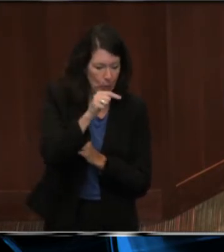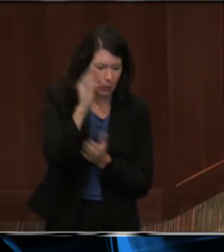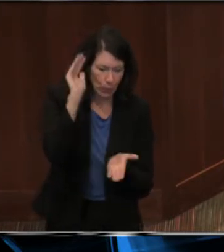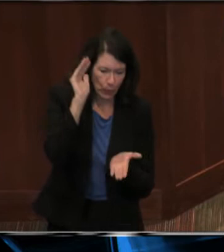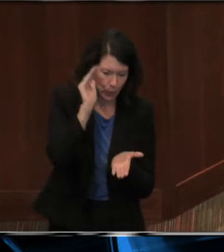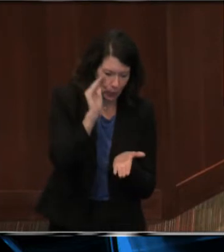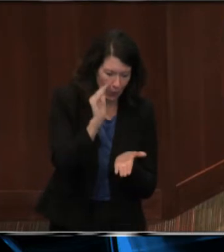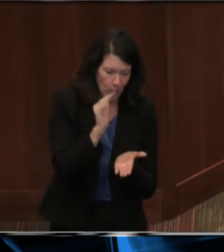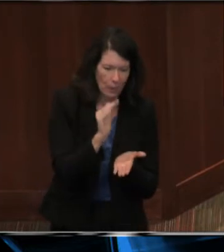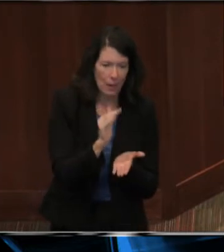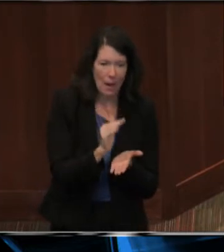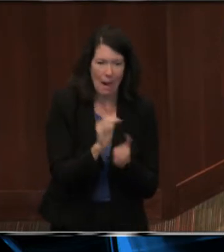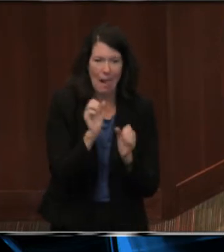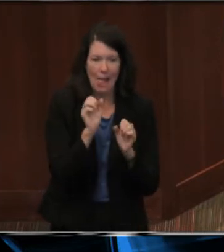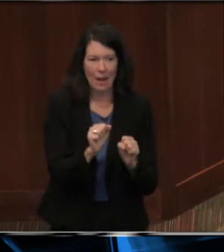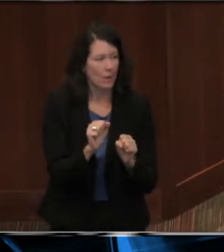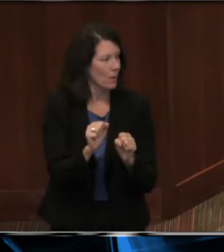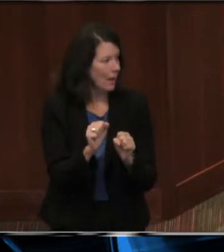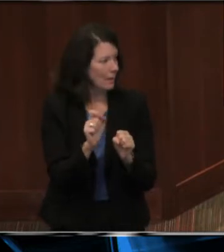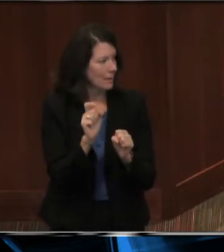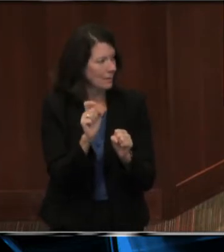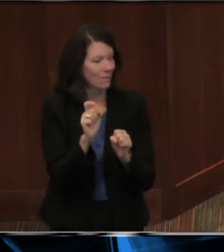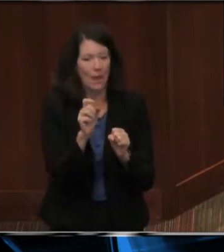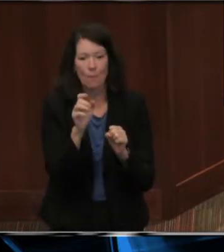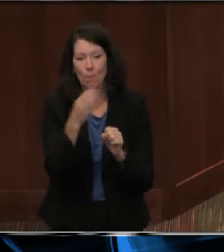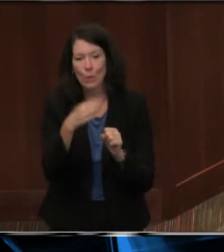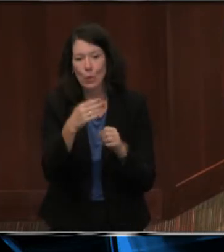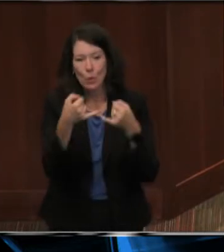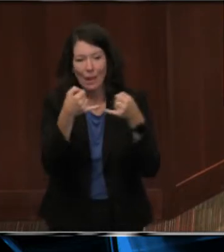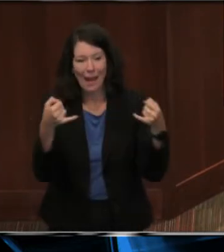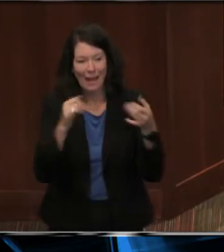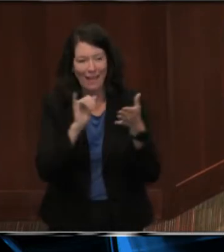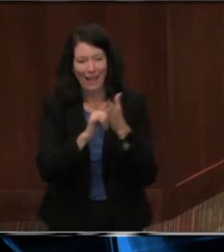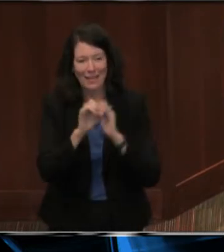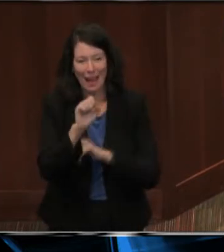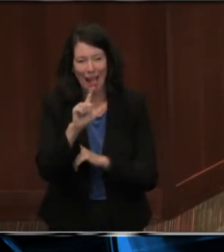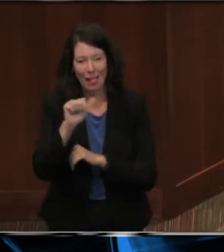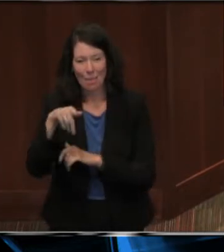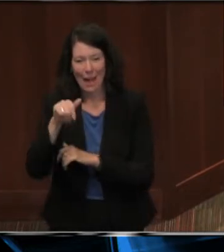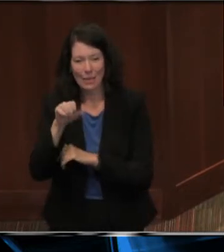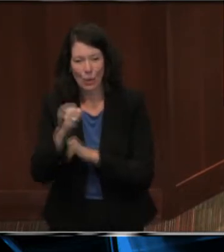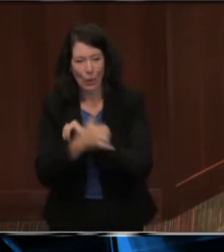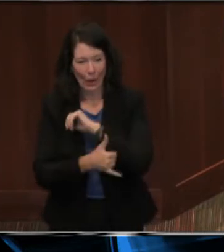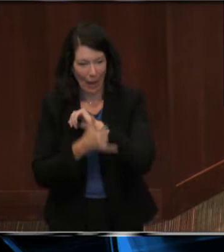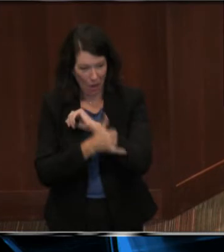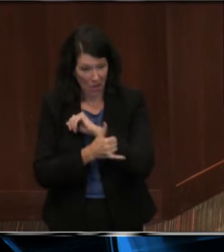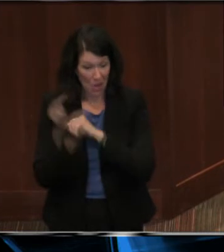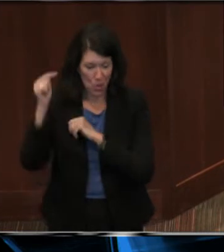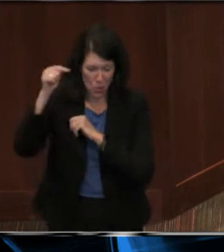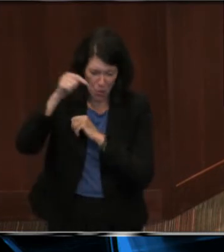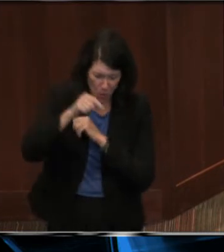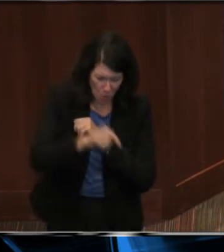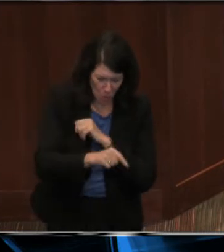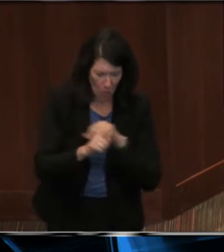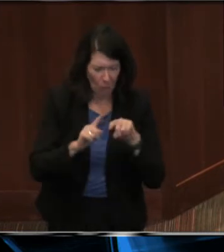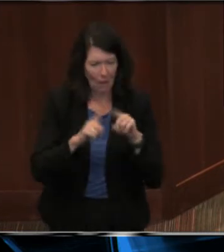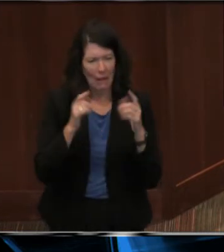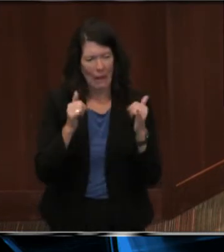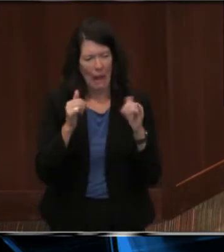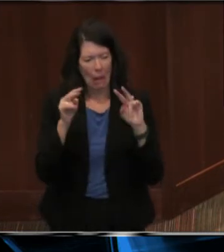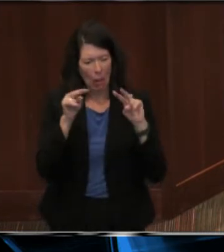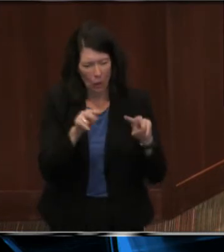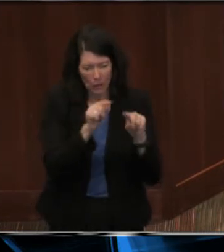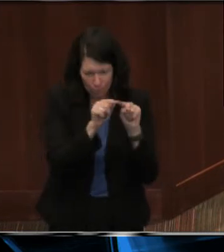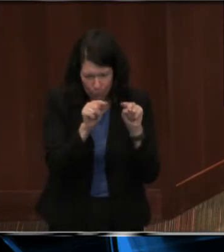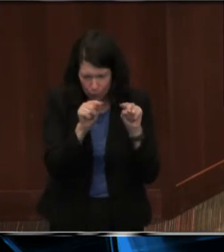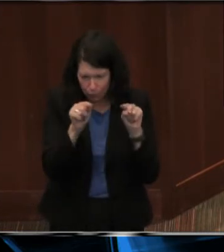in particular, you can follow the dotted blue line, which is El Paso County, and we were at a low point. And you can see when we look at our dotted